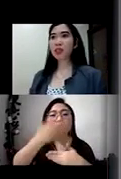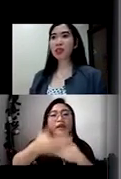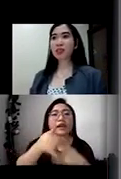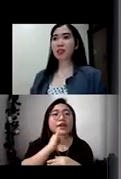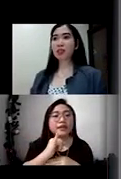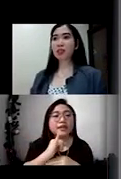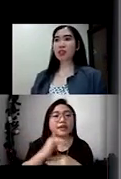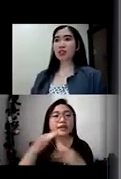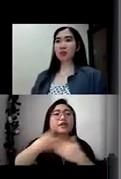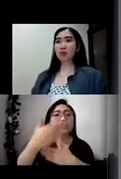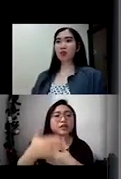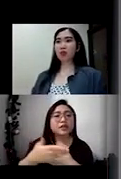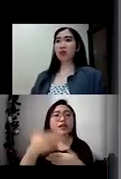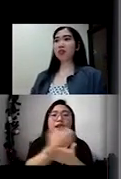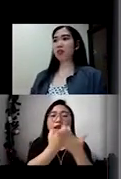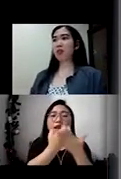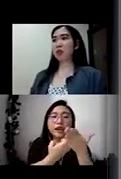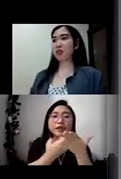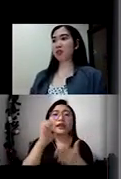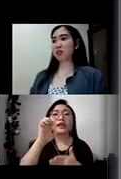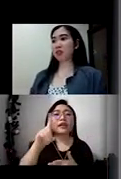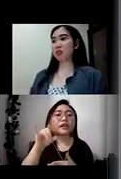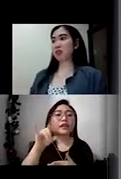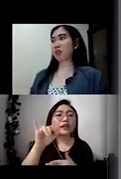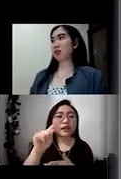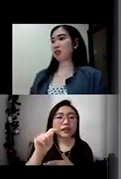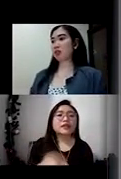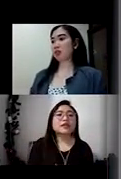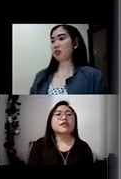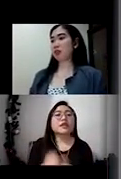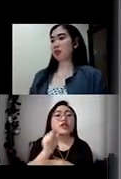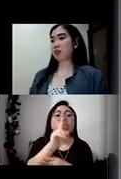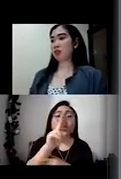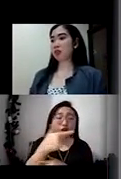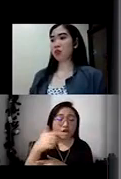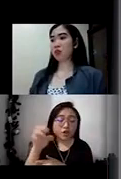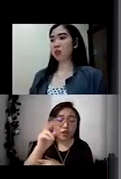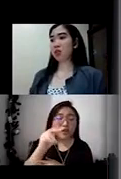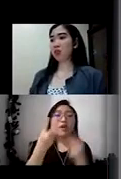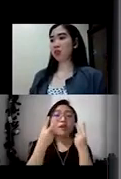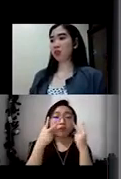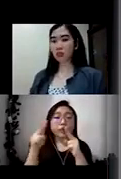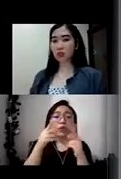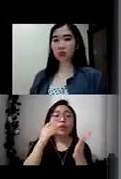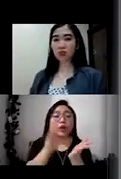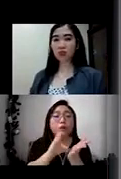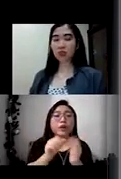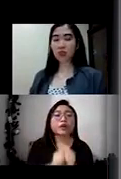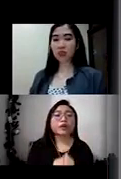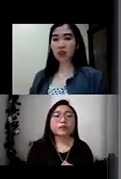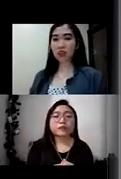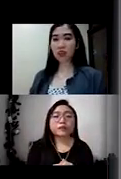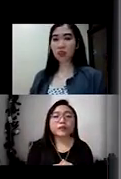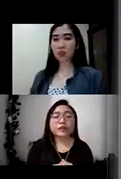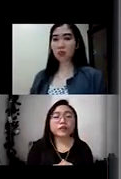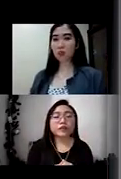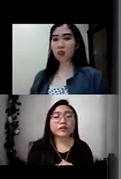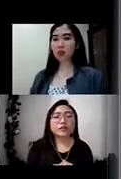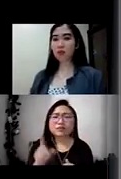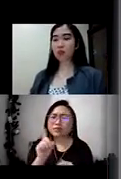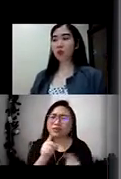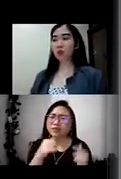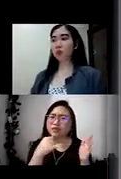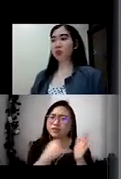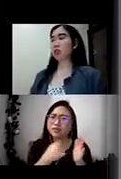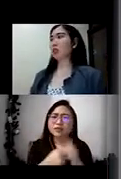na edit, suggest, view, and comments. Yan. So ano ba ito? Ito yung, I know a